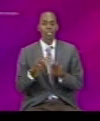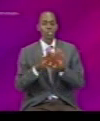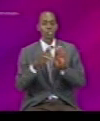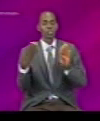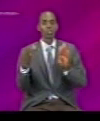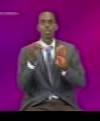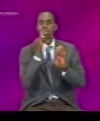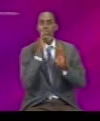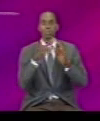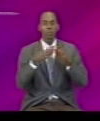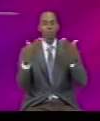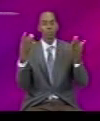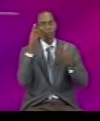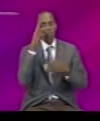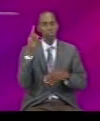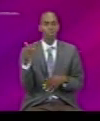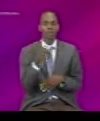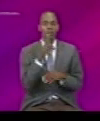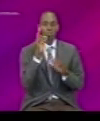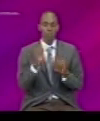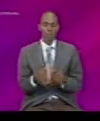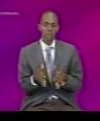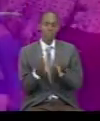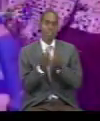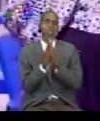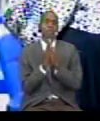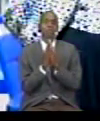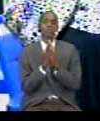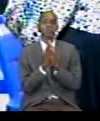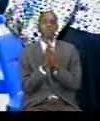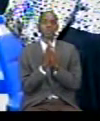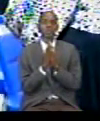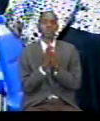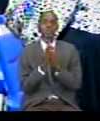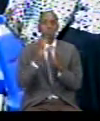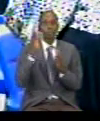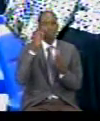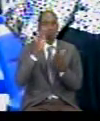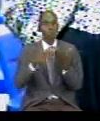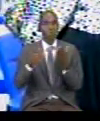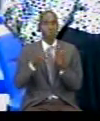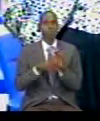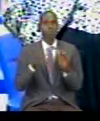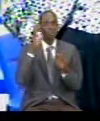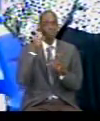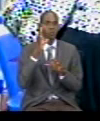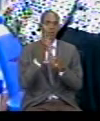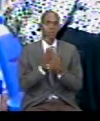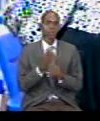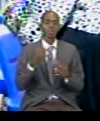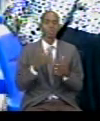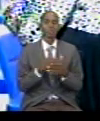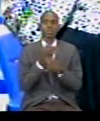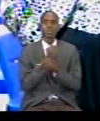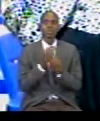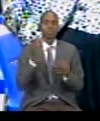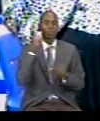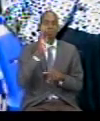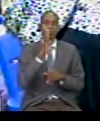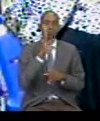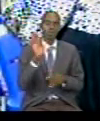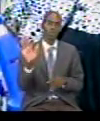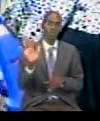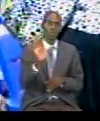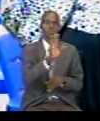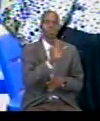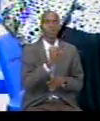you. You can ask, and forgiveness will be granted. Salvation will be yours.